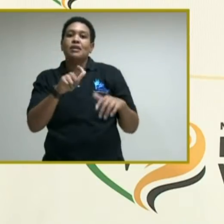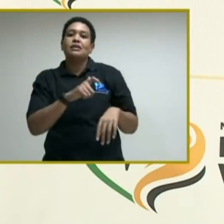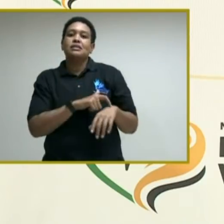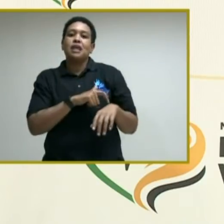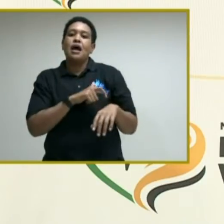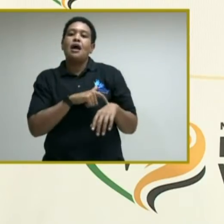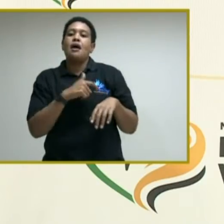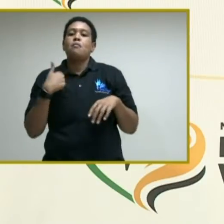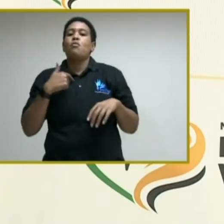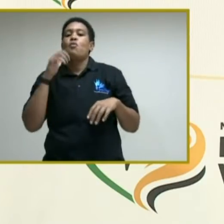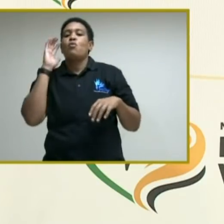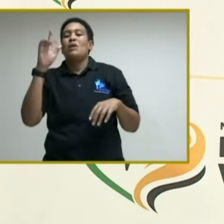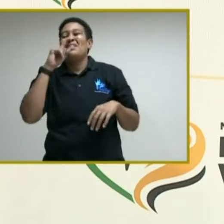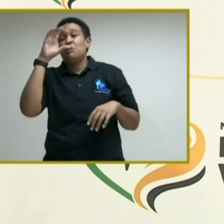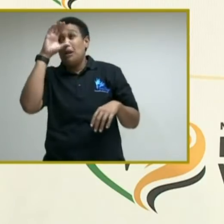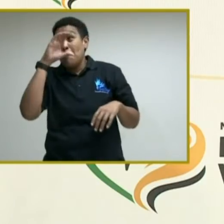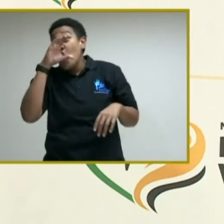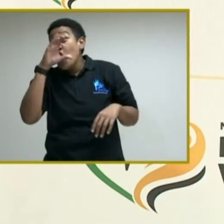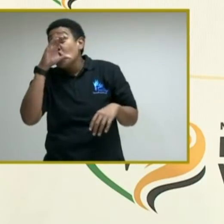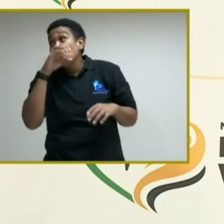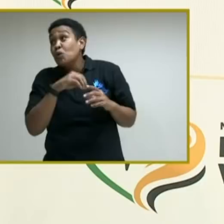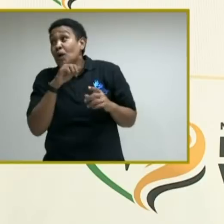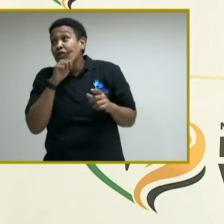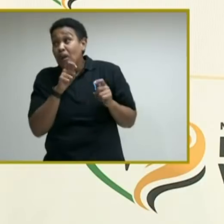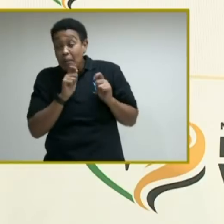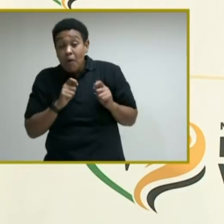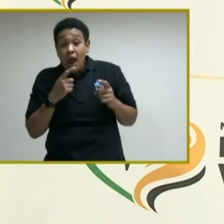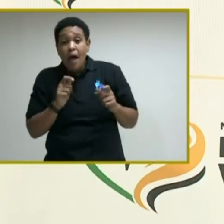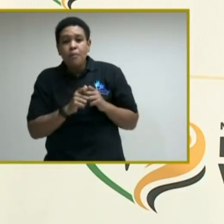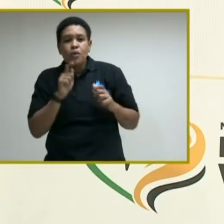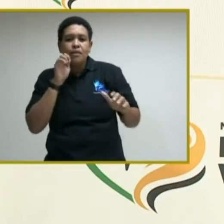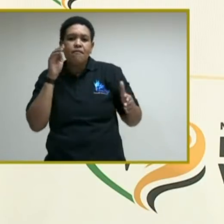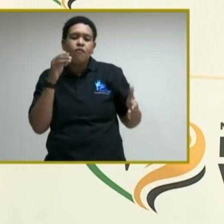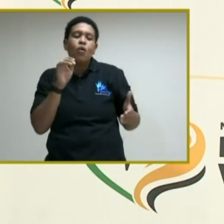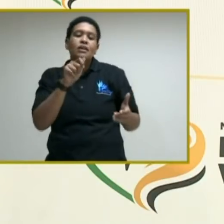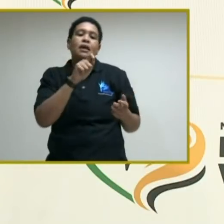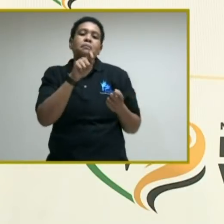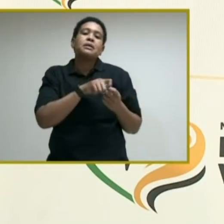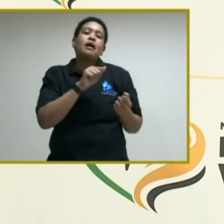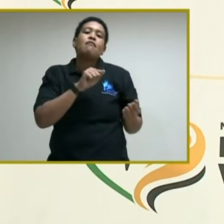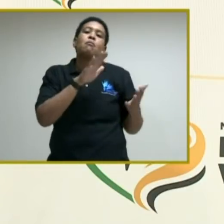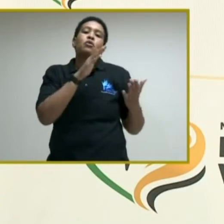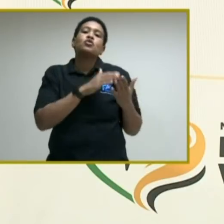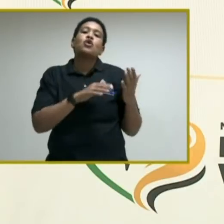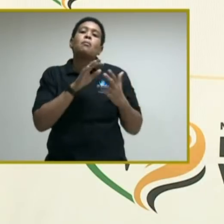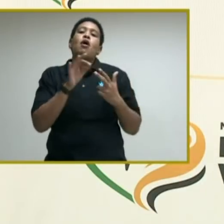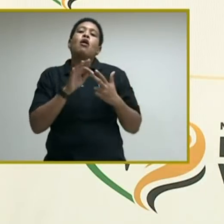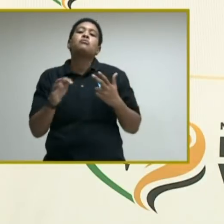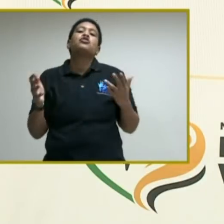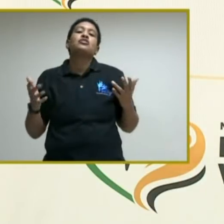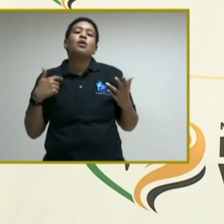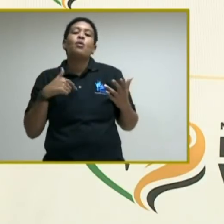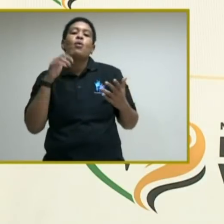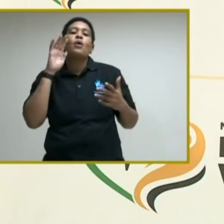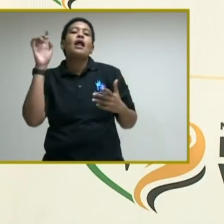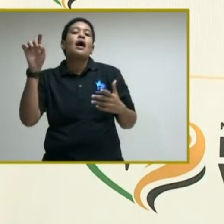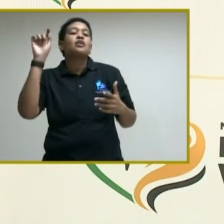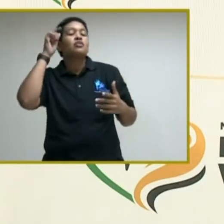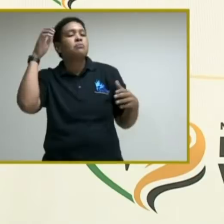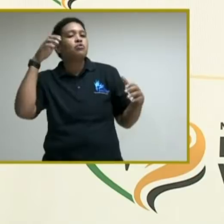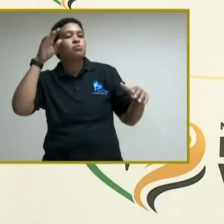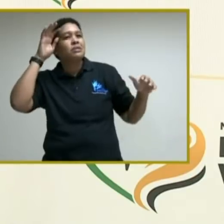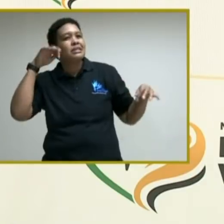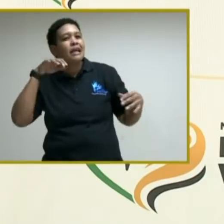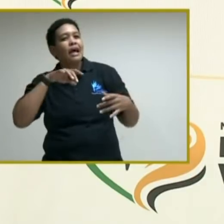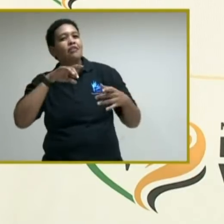will pursue in earnest and with focus that particular approach. So there'll be some options, and then we'll ask Cabinet to decide on